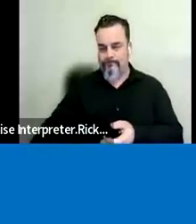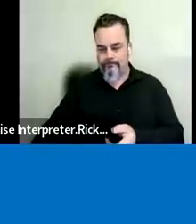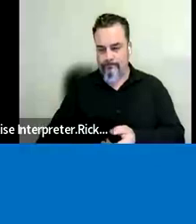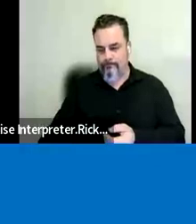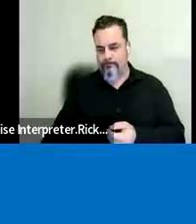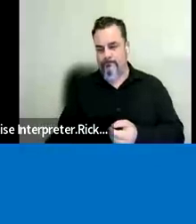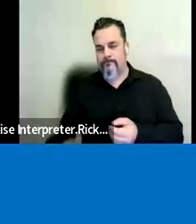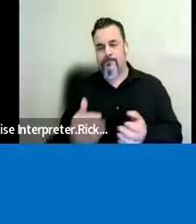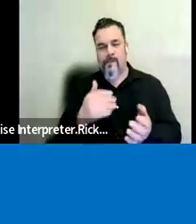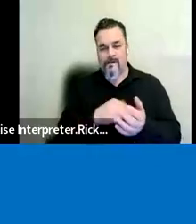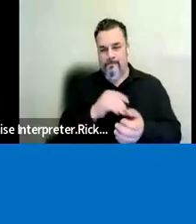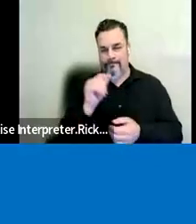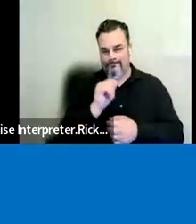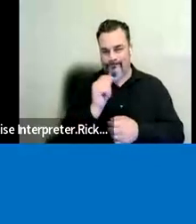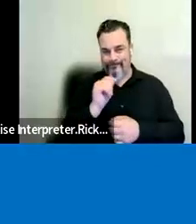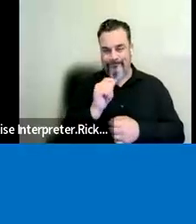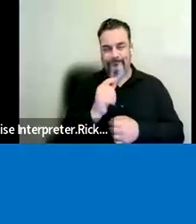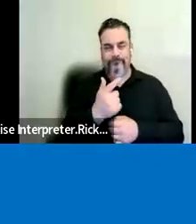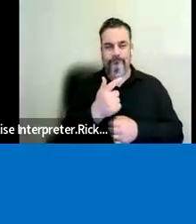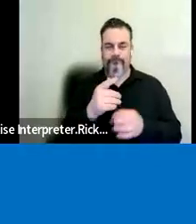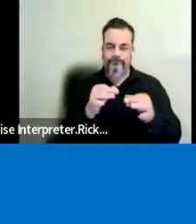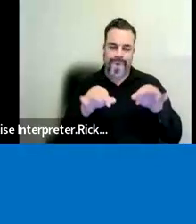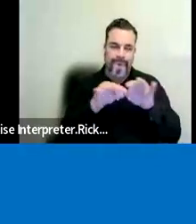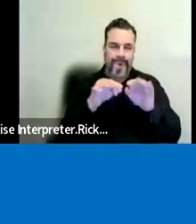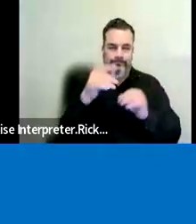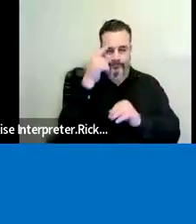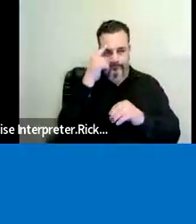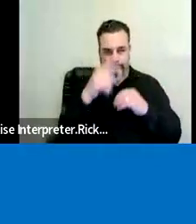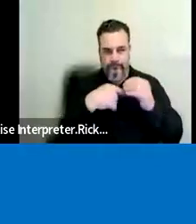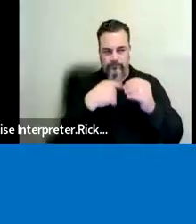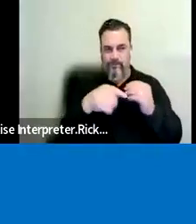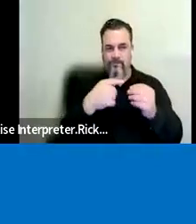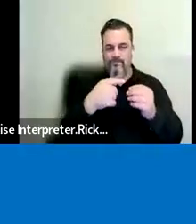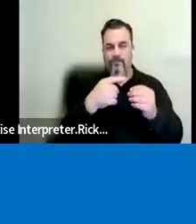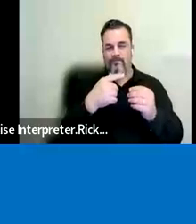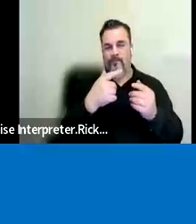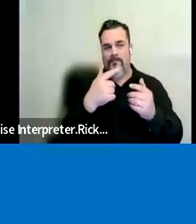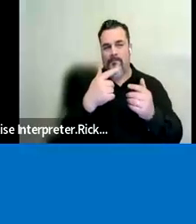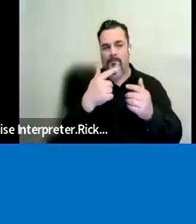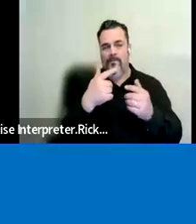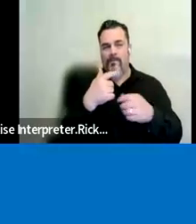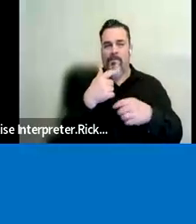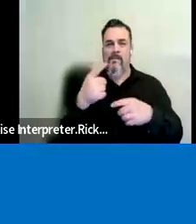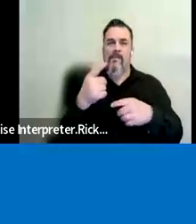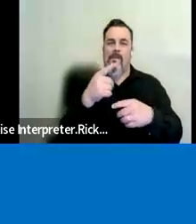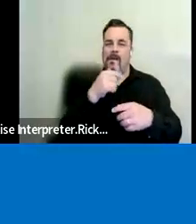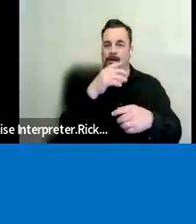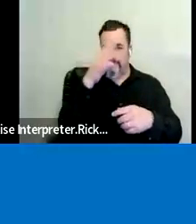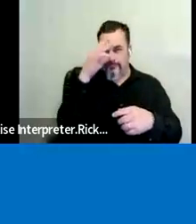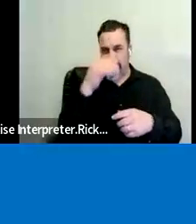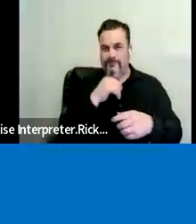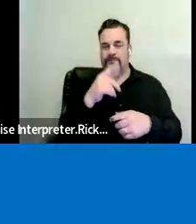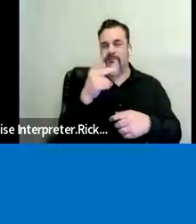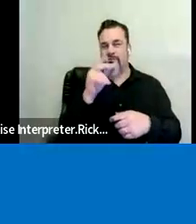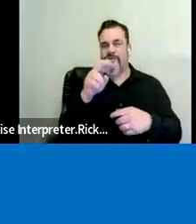Again, restrooms. It's important to think about relabeling restrooms so that they're gender inclusive, changing up your